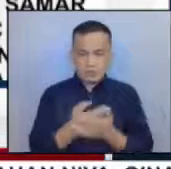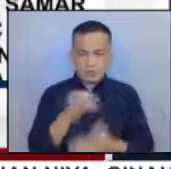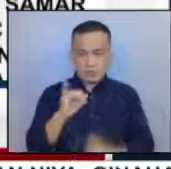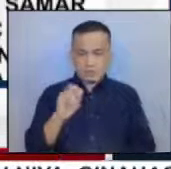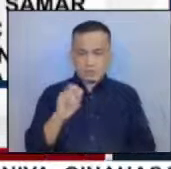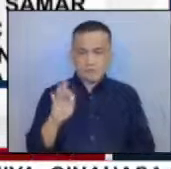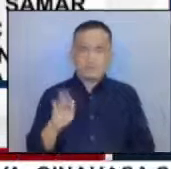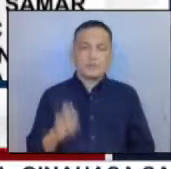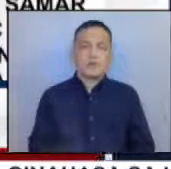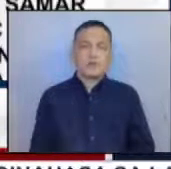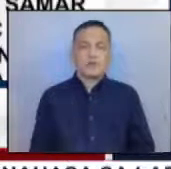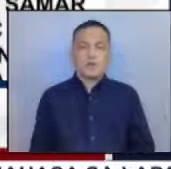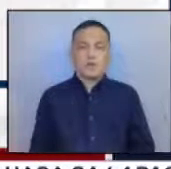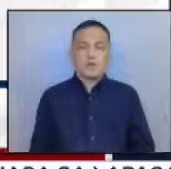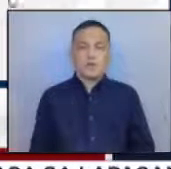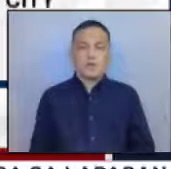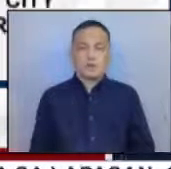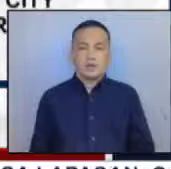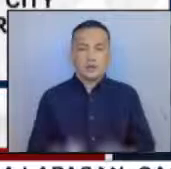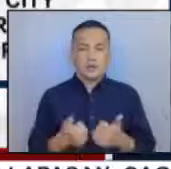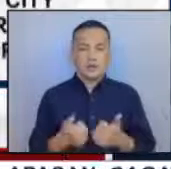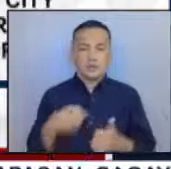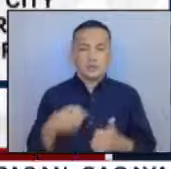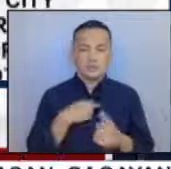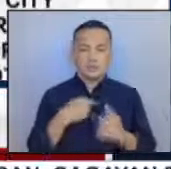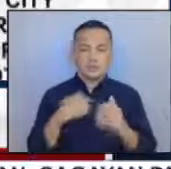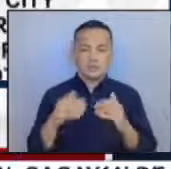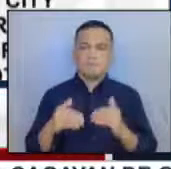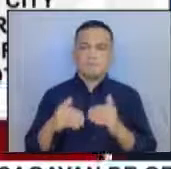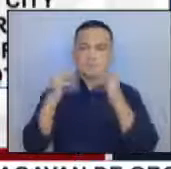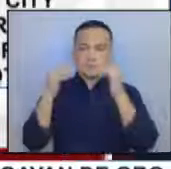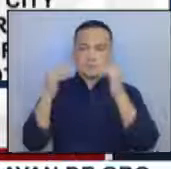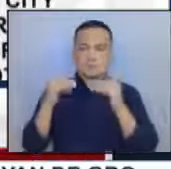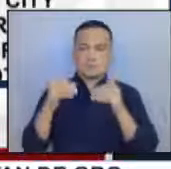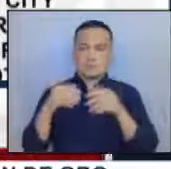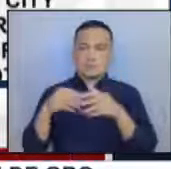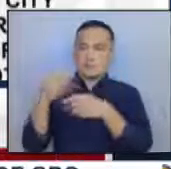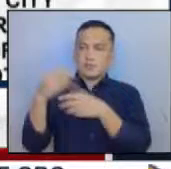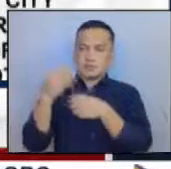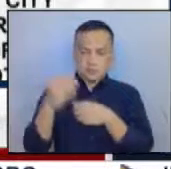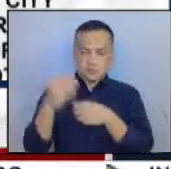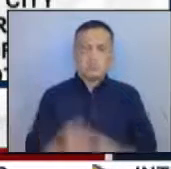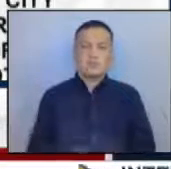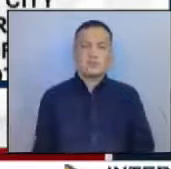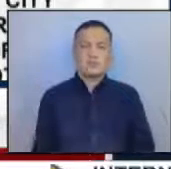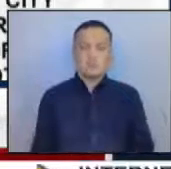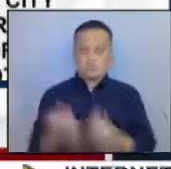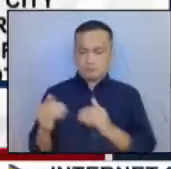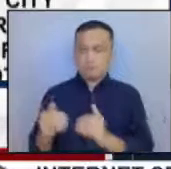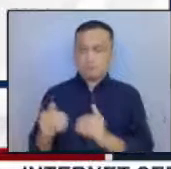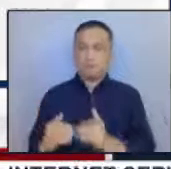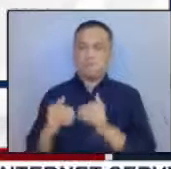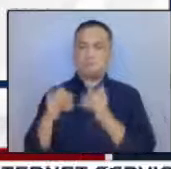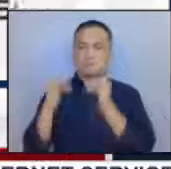can enhance our mobility, how we can enhance our